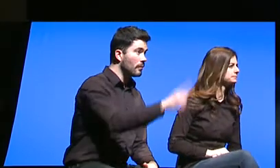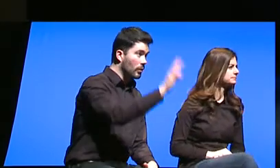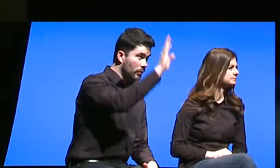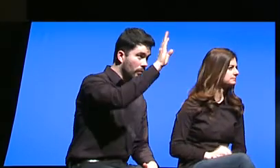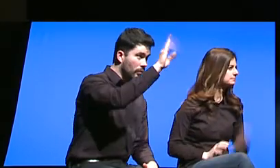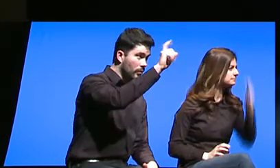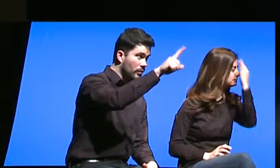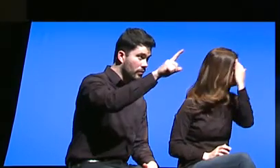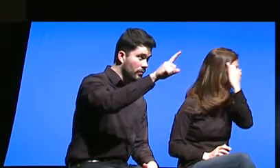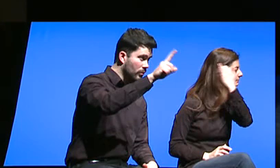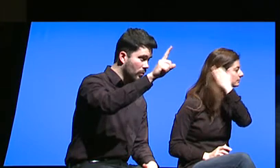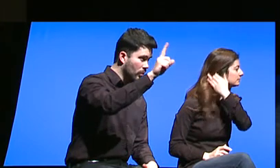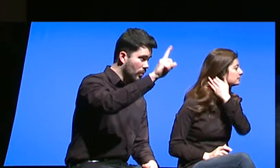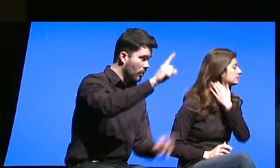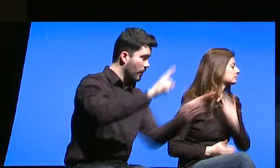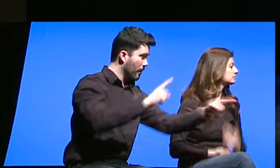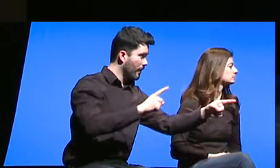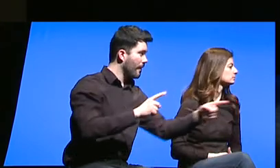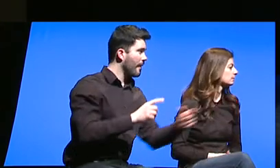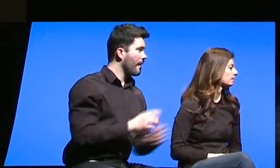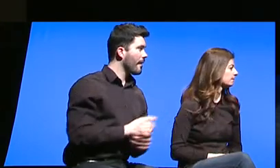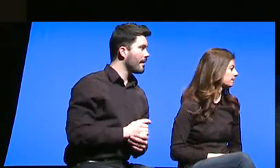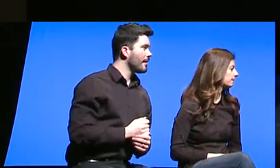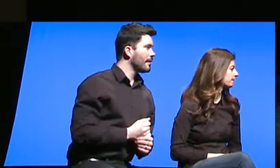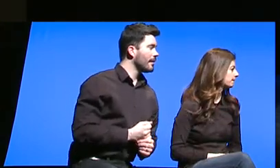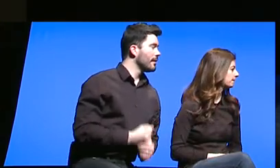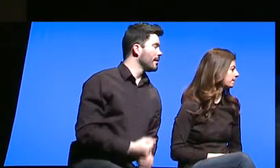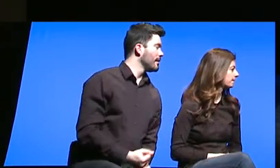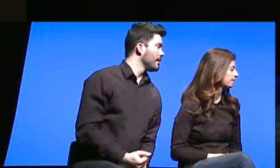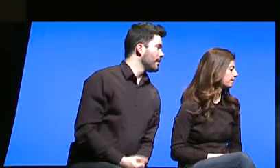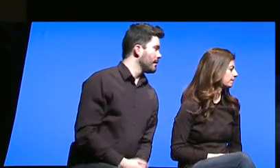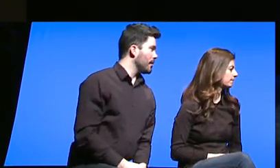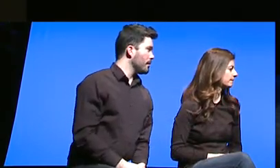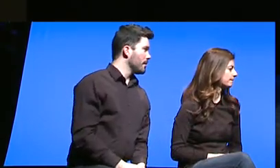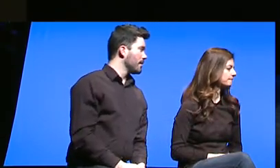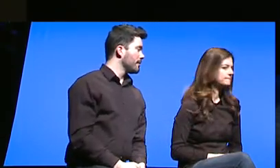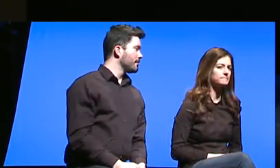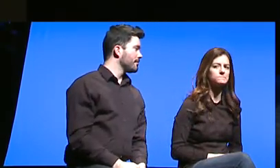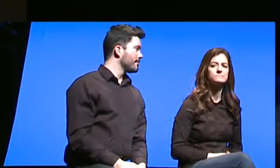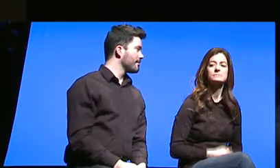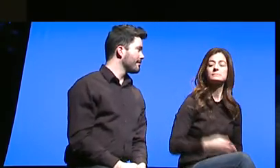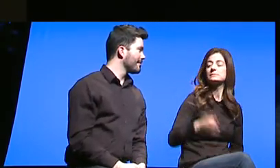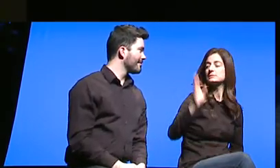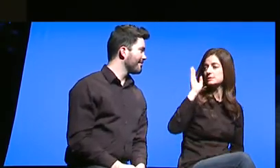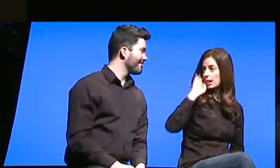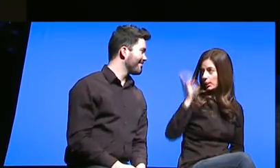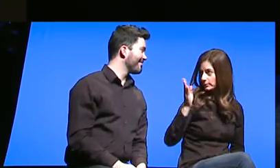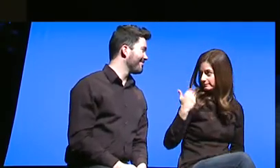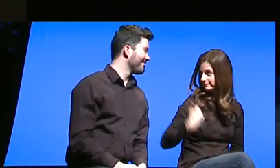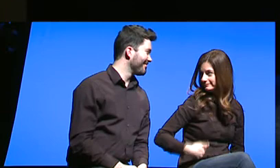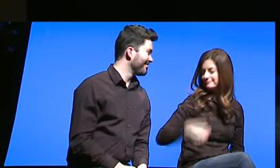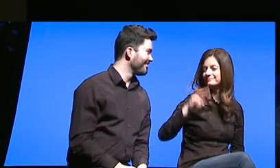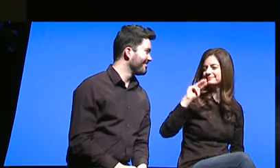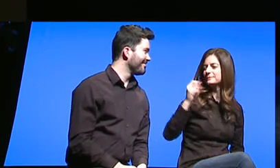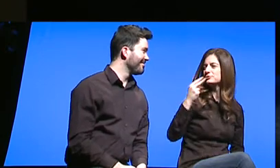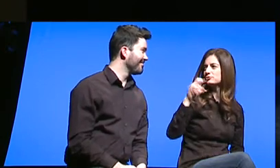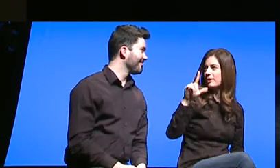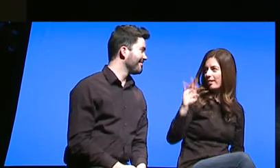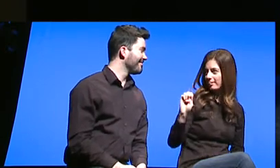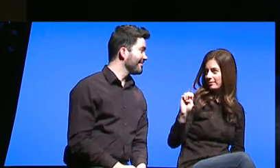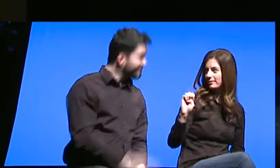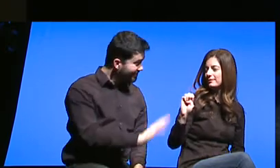Another, we've got one down here. Hi, my name is Michelle. First of all, thank you. This was an amazing